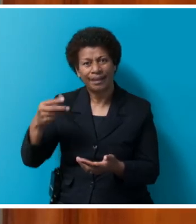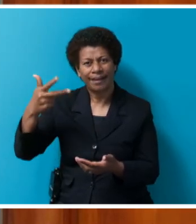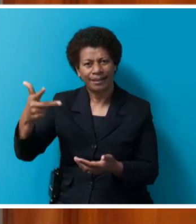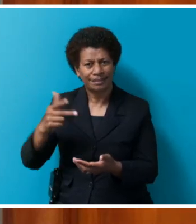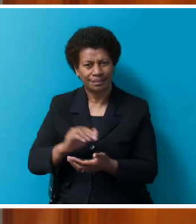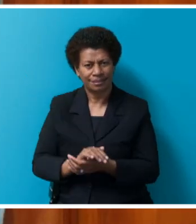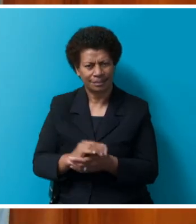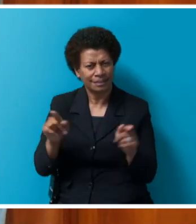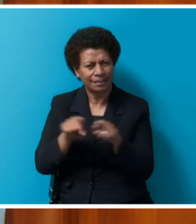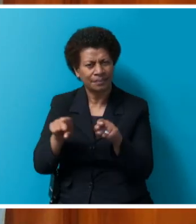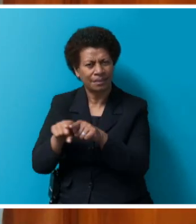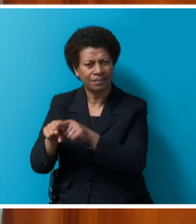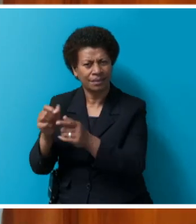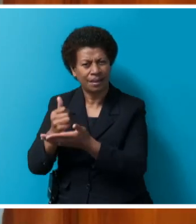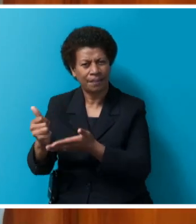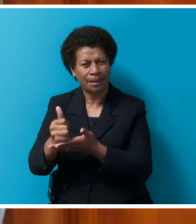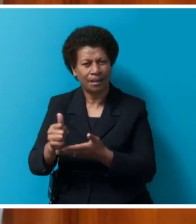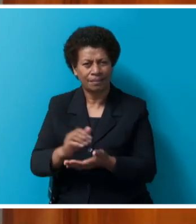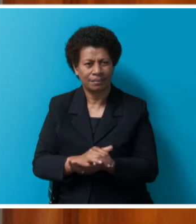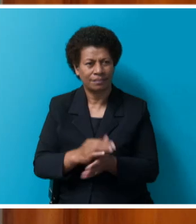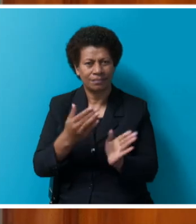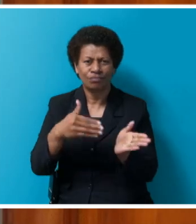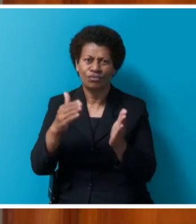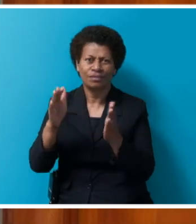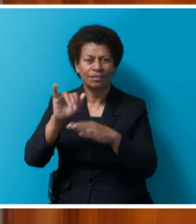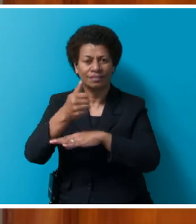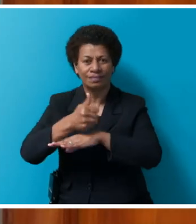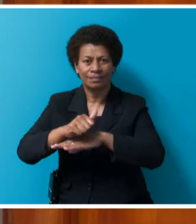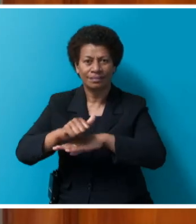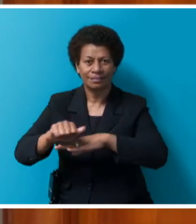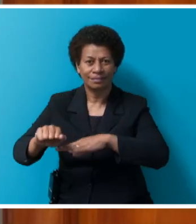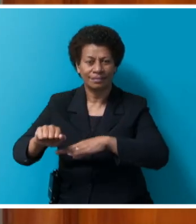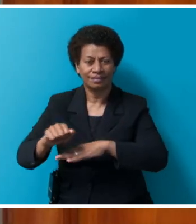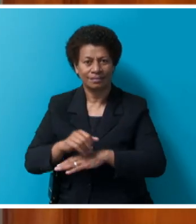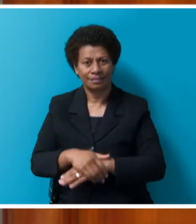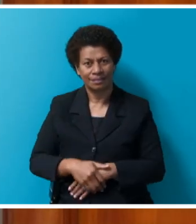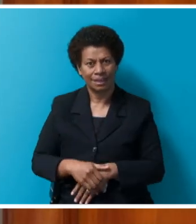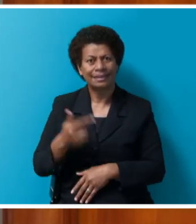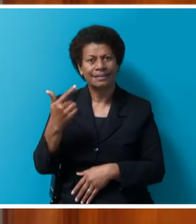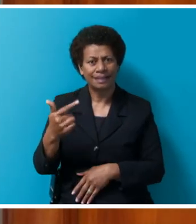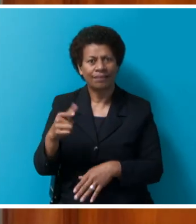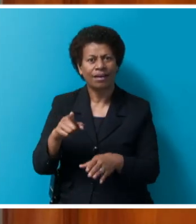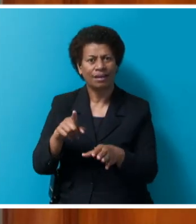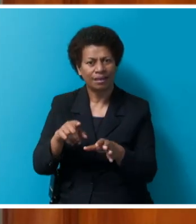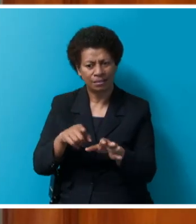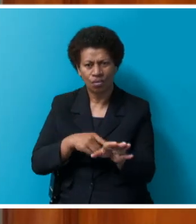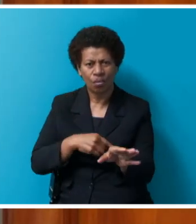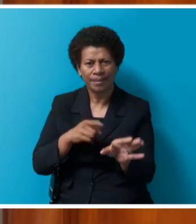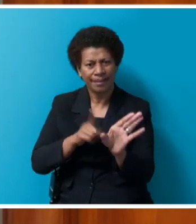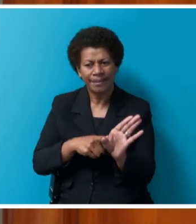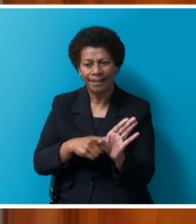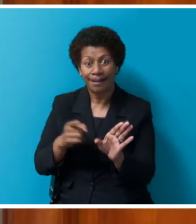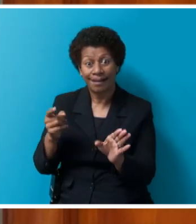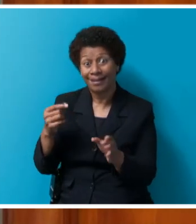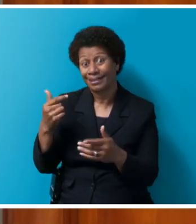average the same. But for 7 long years, Honourable Speaker, they did not skill our people to fill the labour gap.